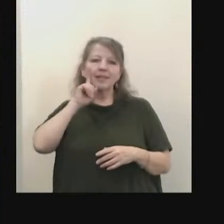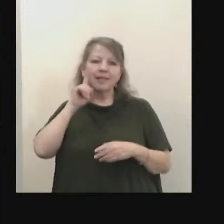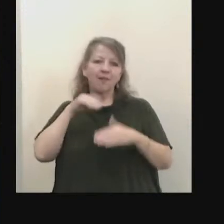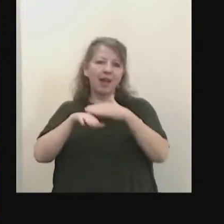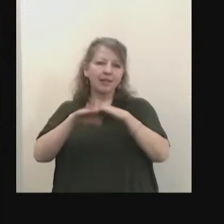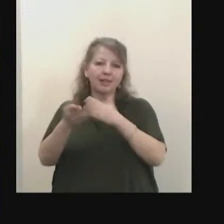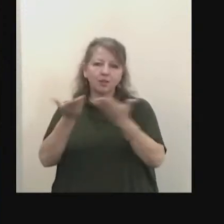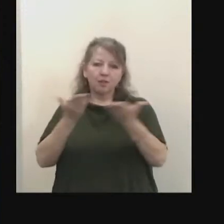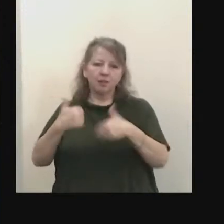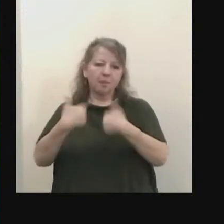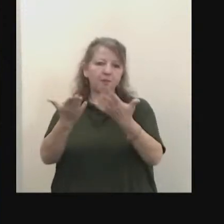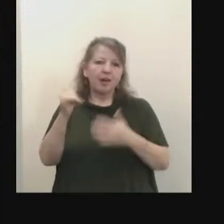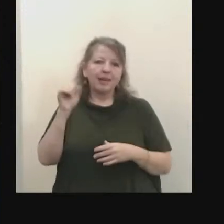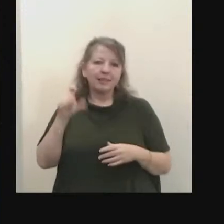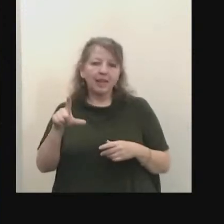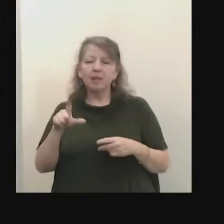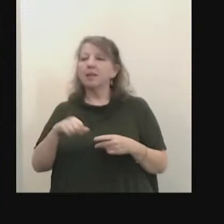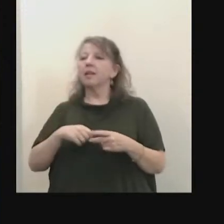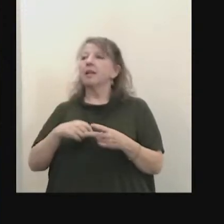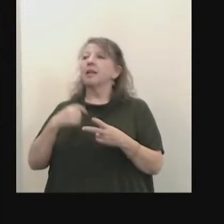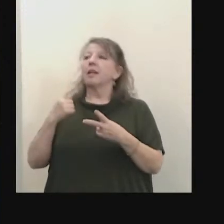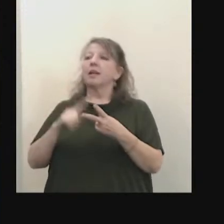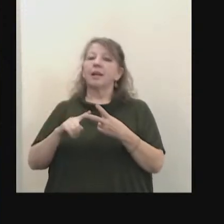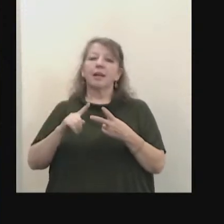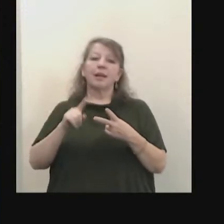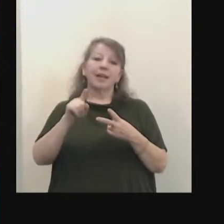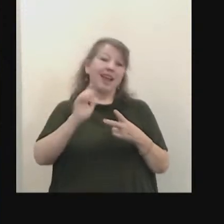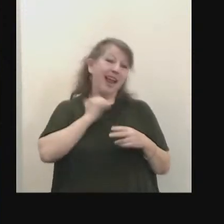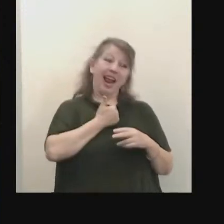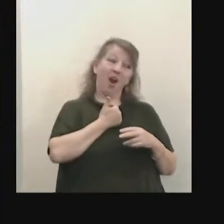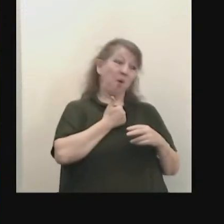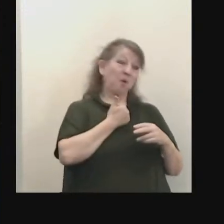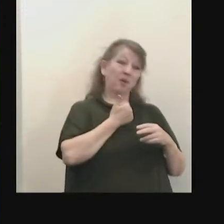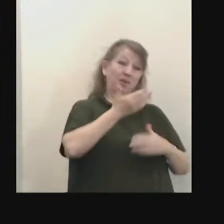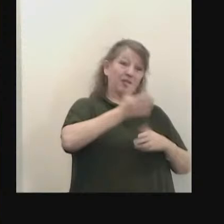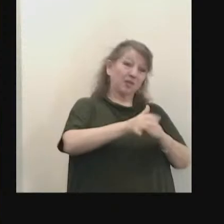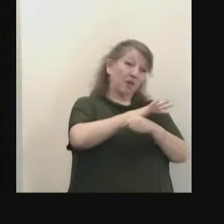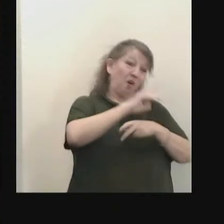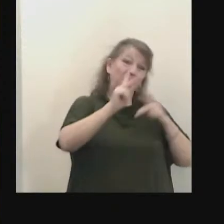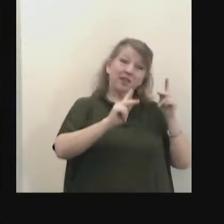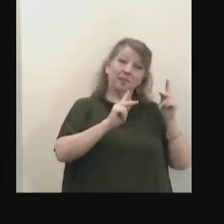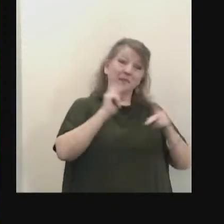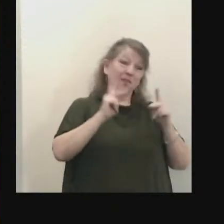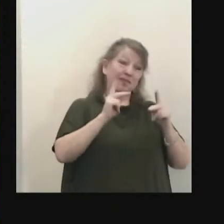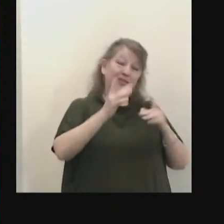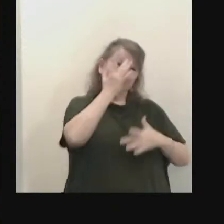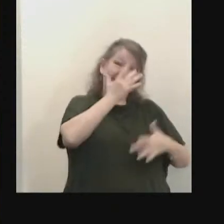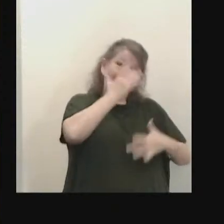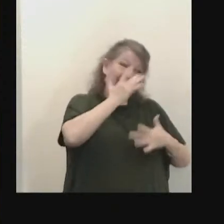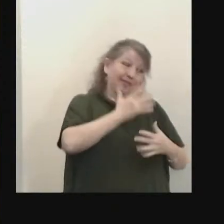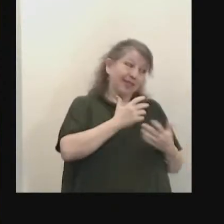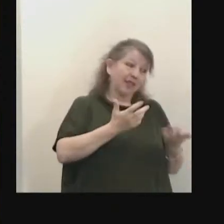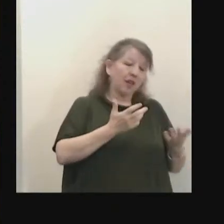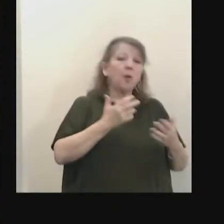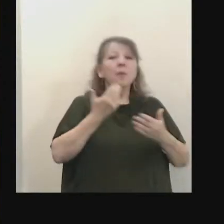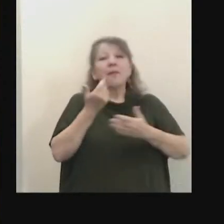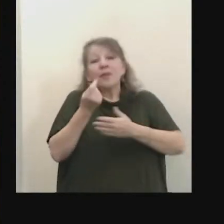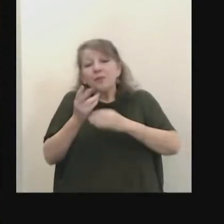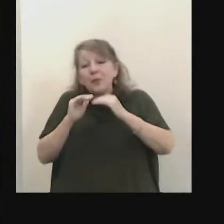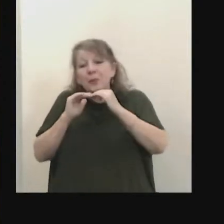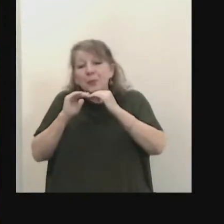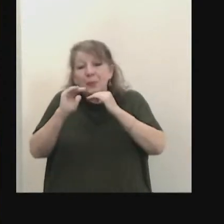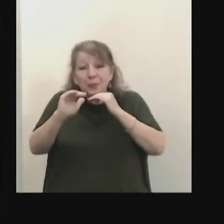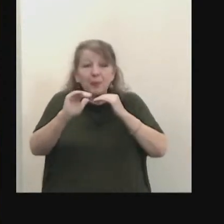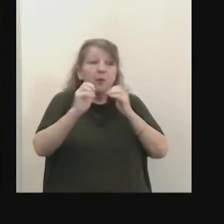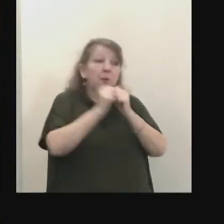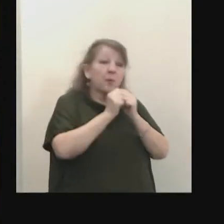American Sign Language. Our numbers are not great. They haven't been great for a couple weeks now. We seem to have stabilized a little bit on the hospitalizations with